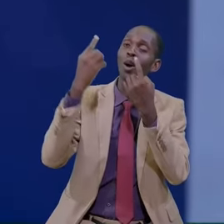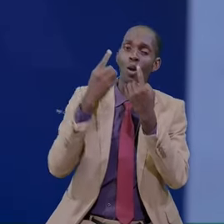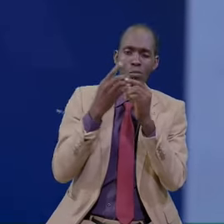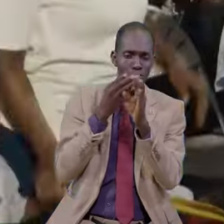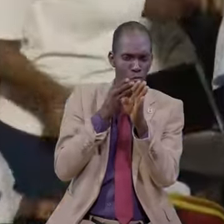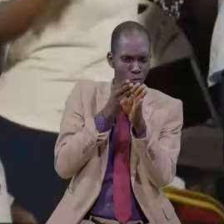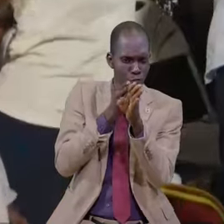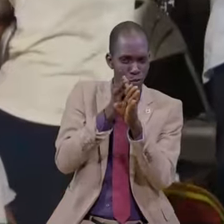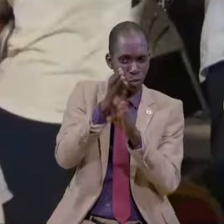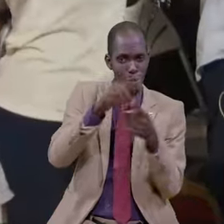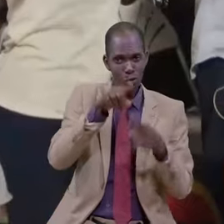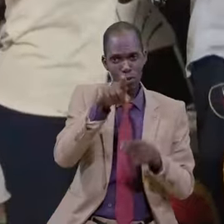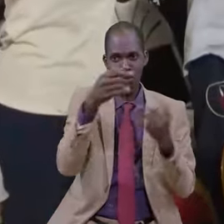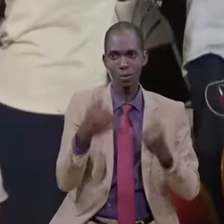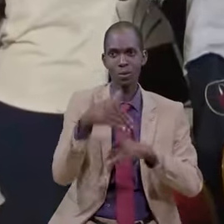to